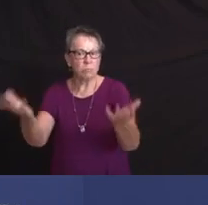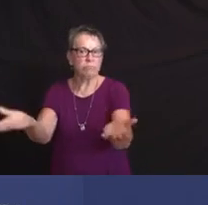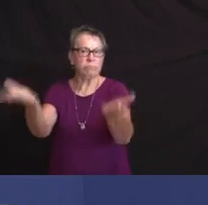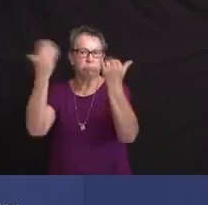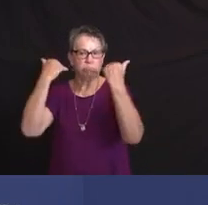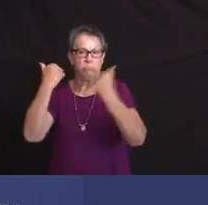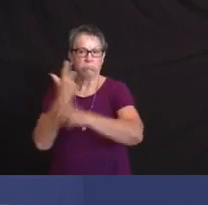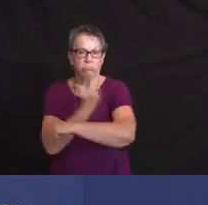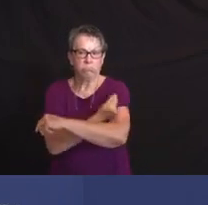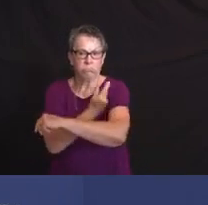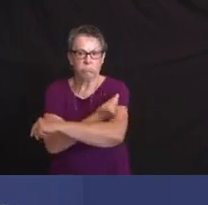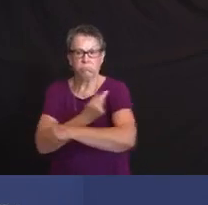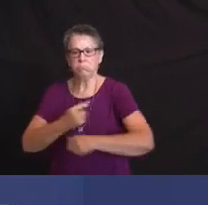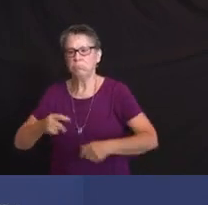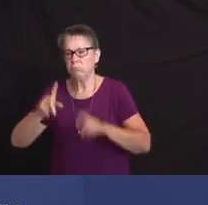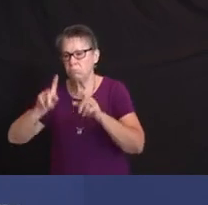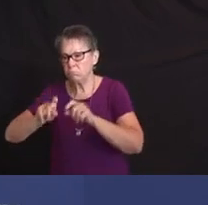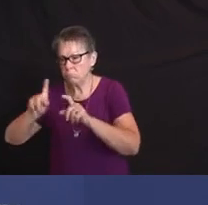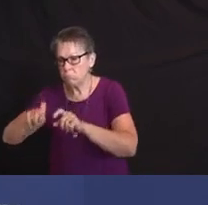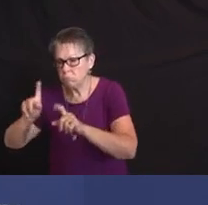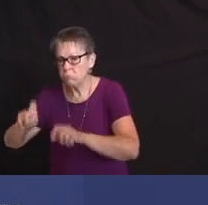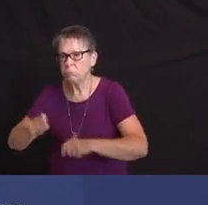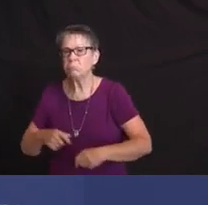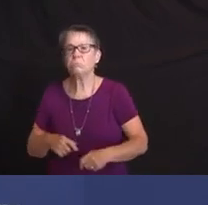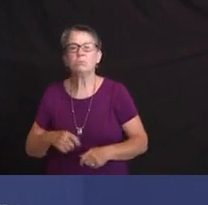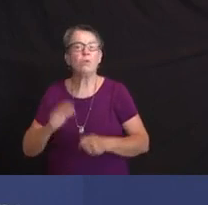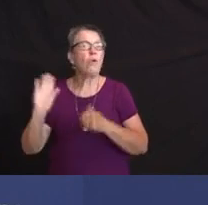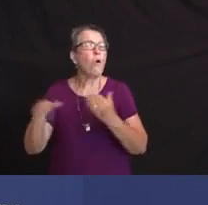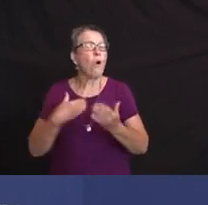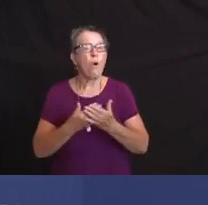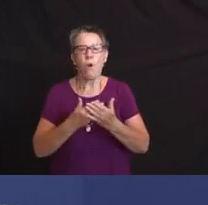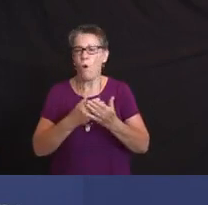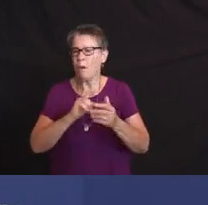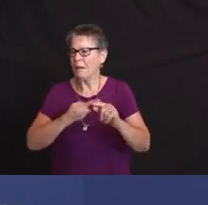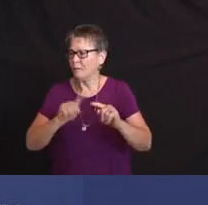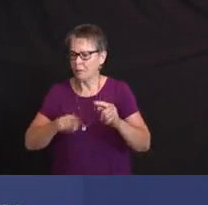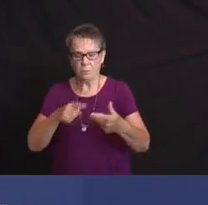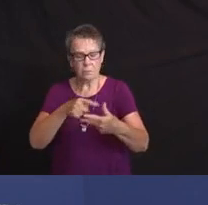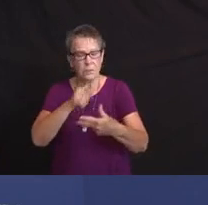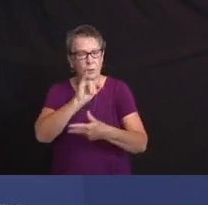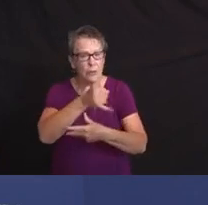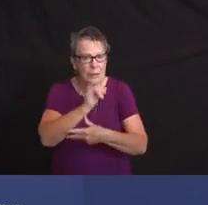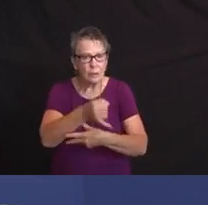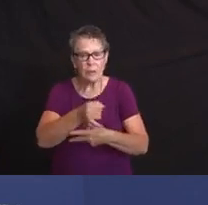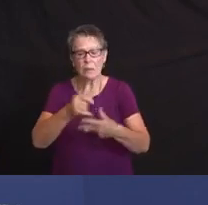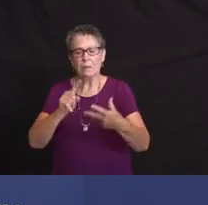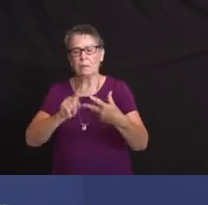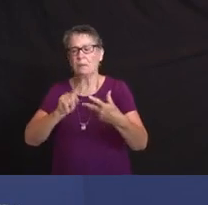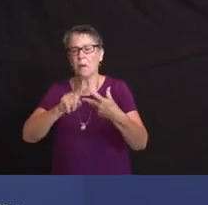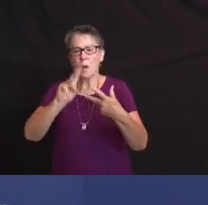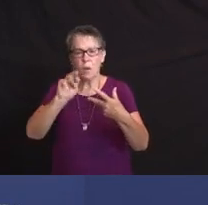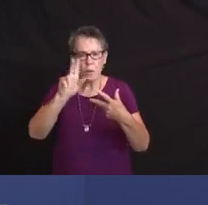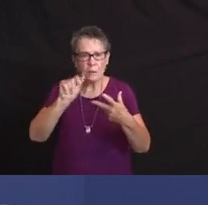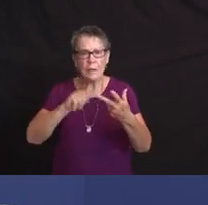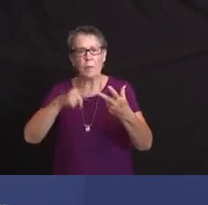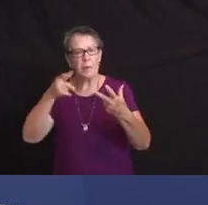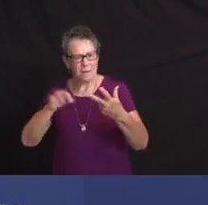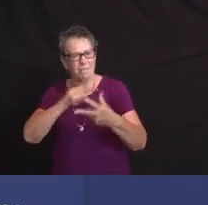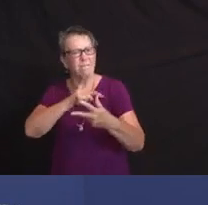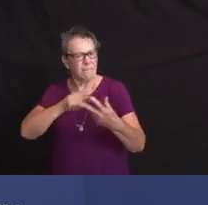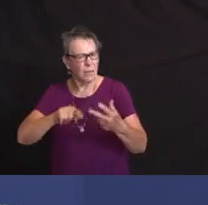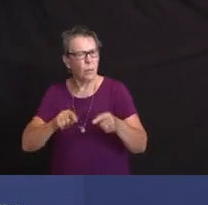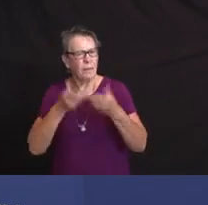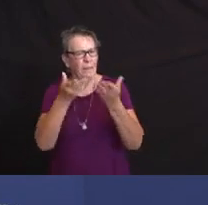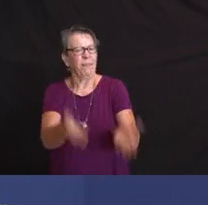to provide medical screening and answer questions. The hope is that we will be able to increase the percentage of